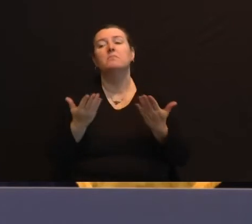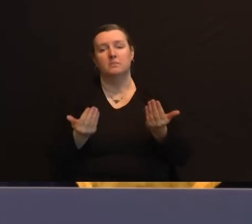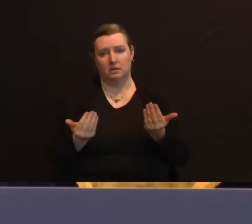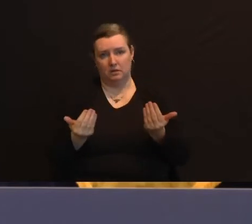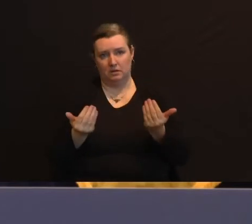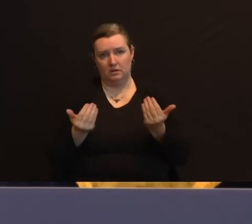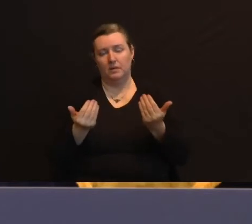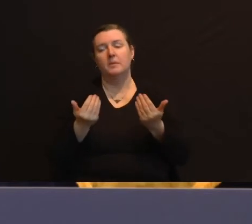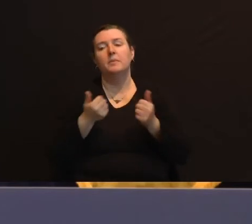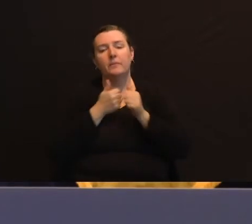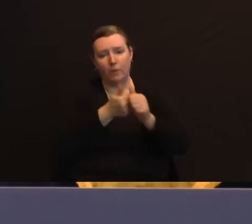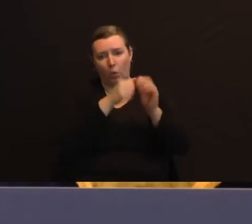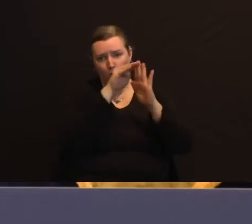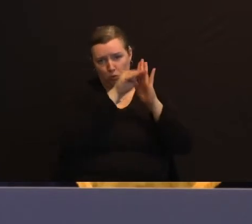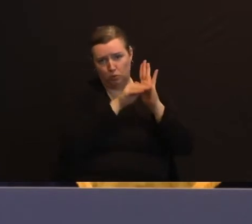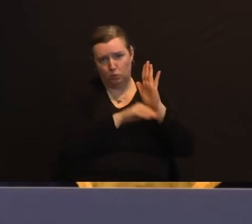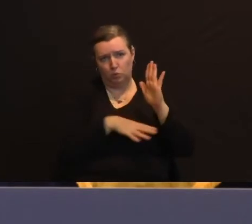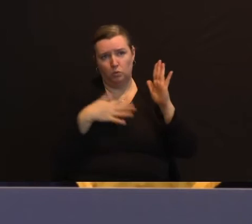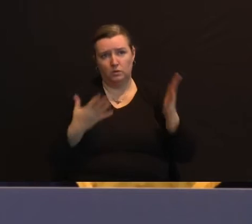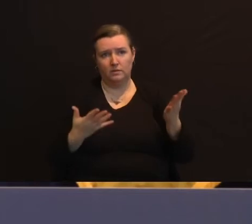When we're talking about a safe